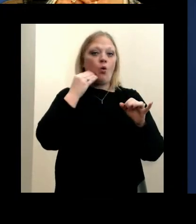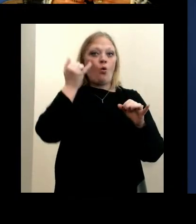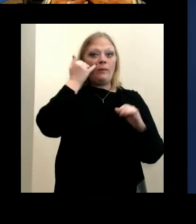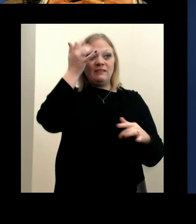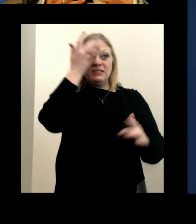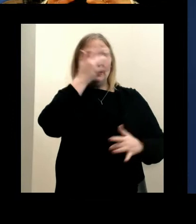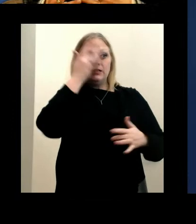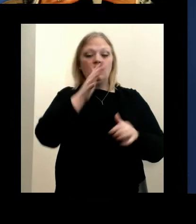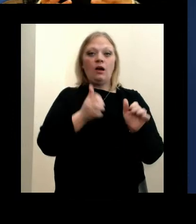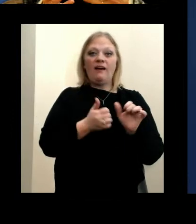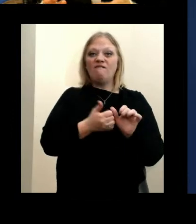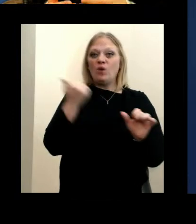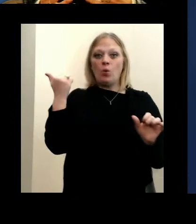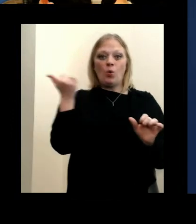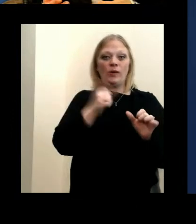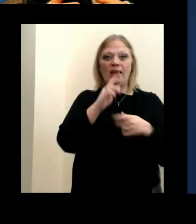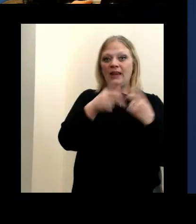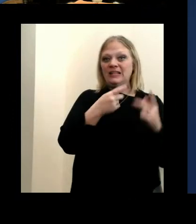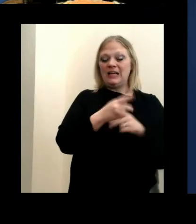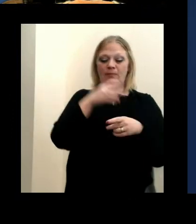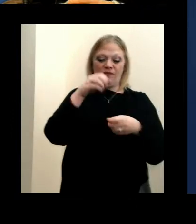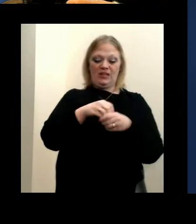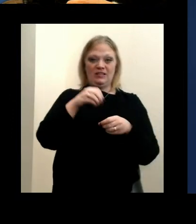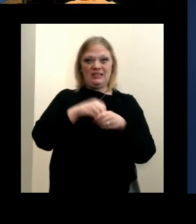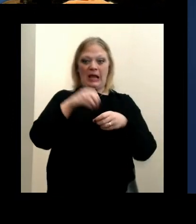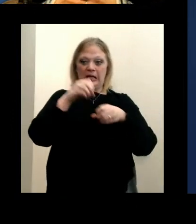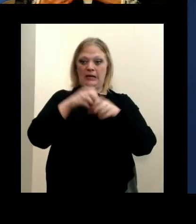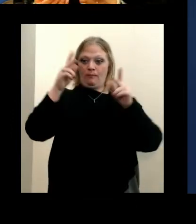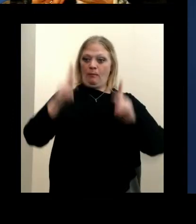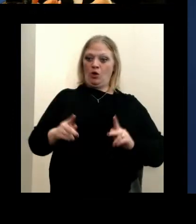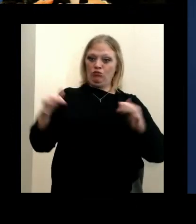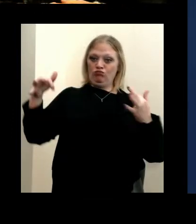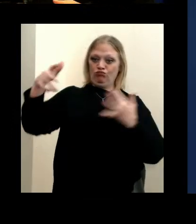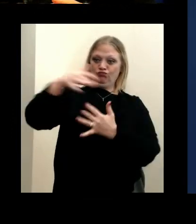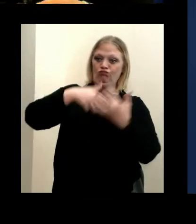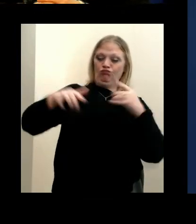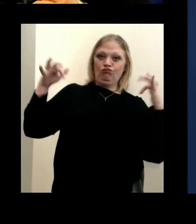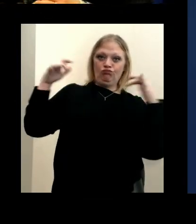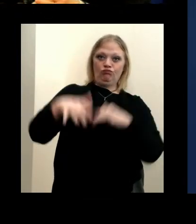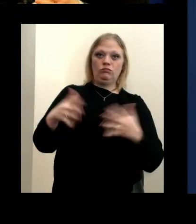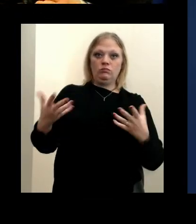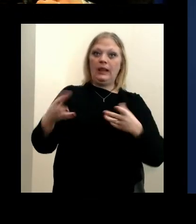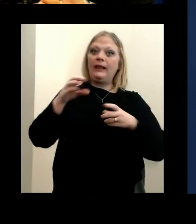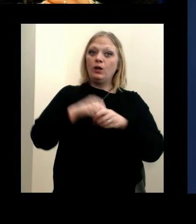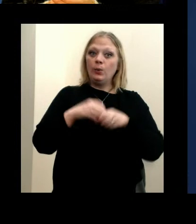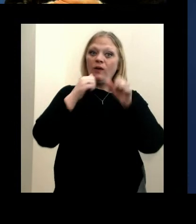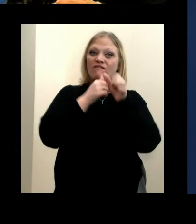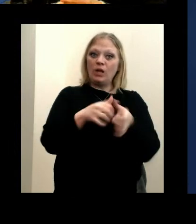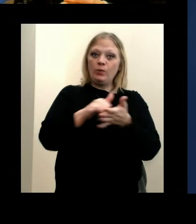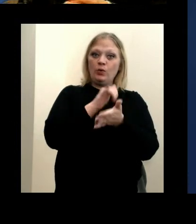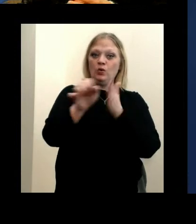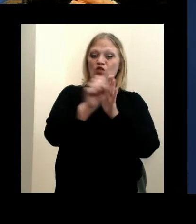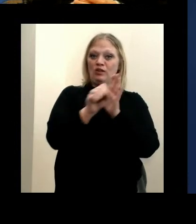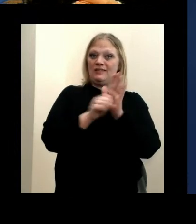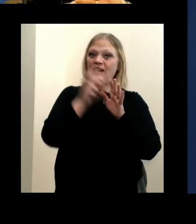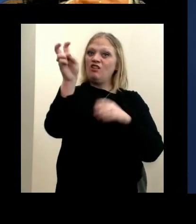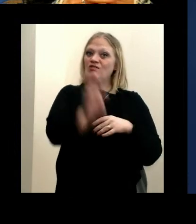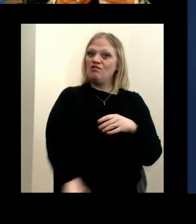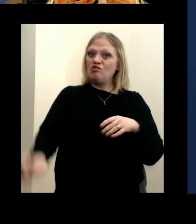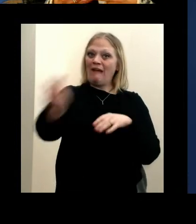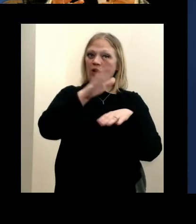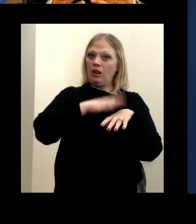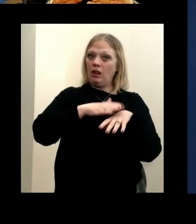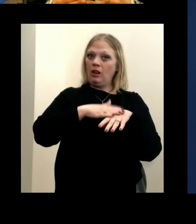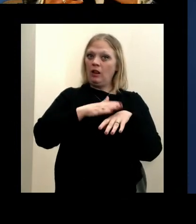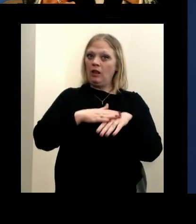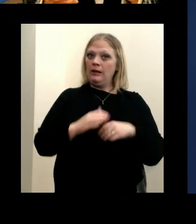avoiding any type of indoor, in-person gatherings, and that also includes following the New York State travel advisory, and